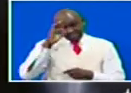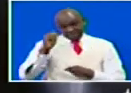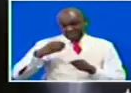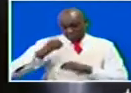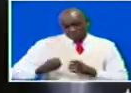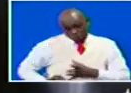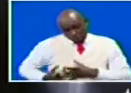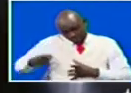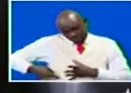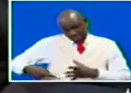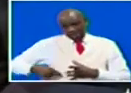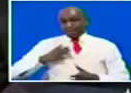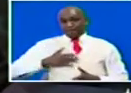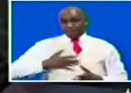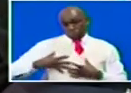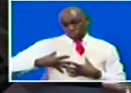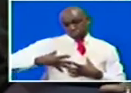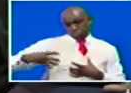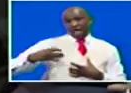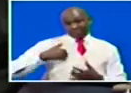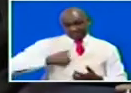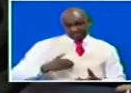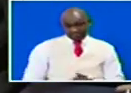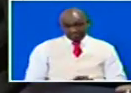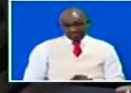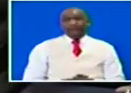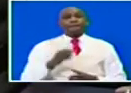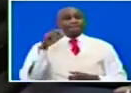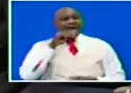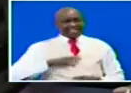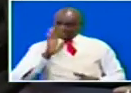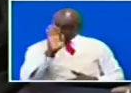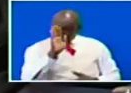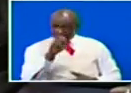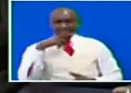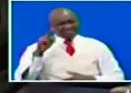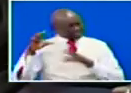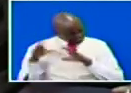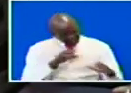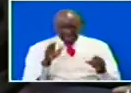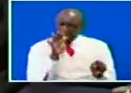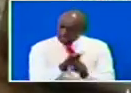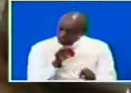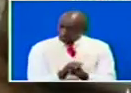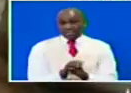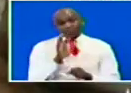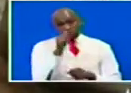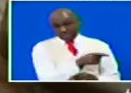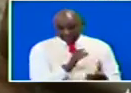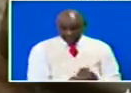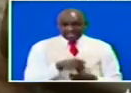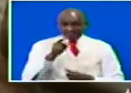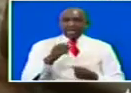growing inside his chest. John's parents have seen it all and been through it all. Having